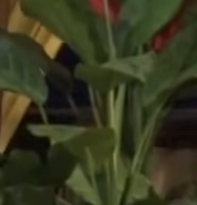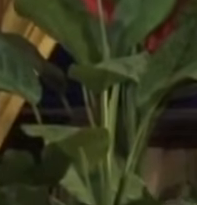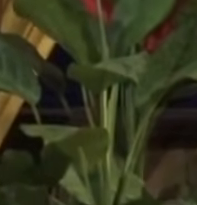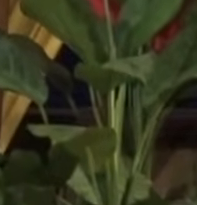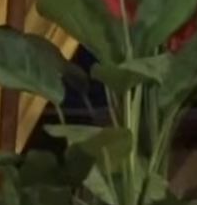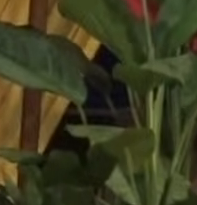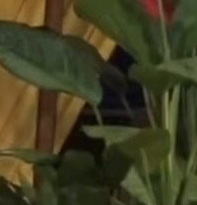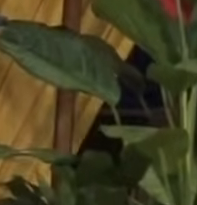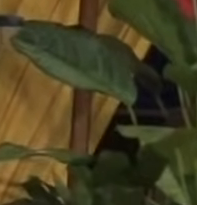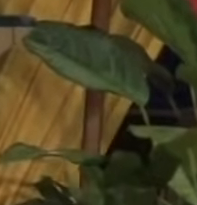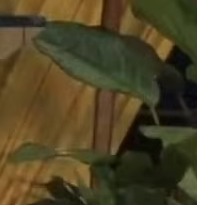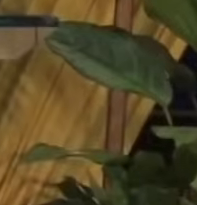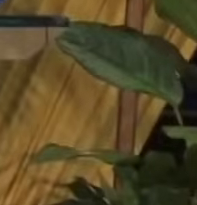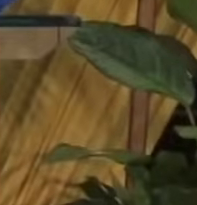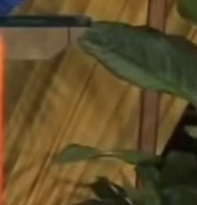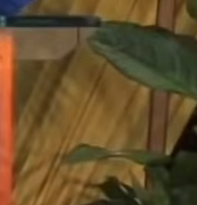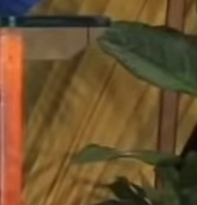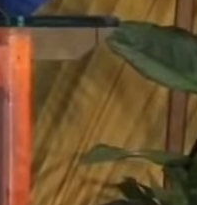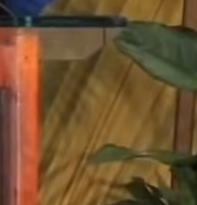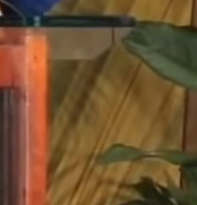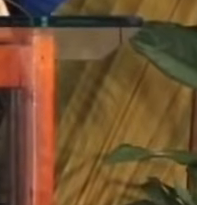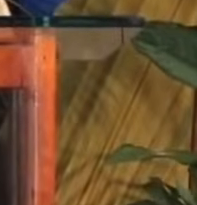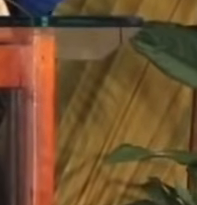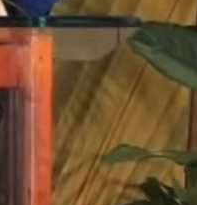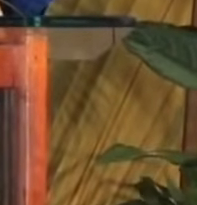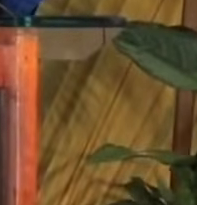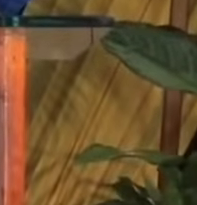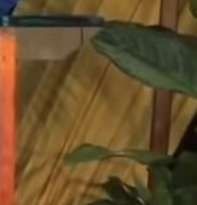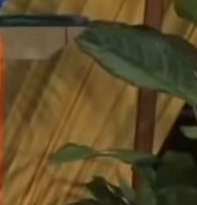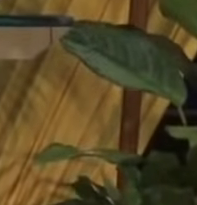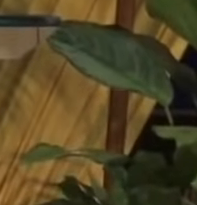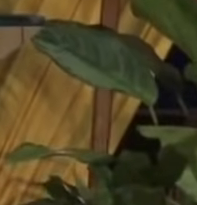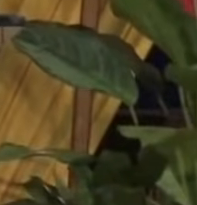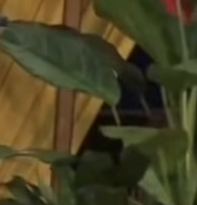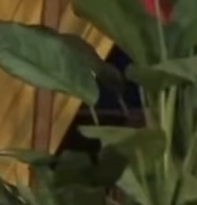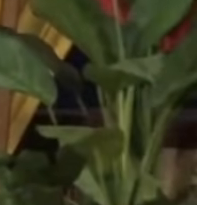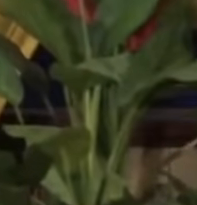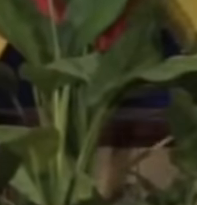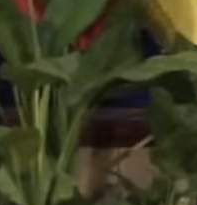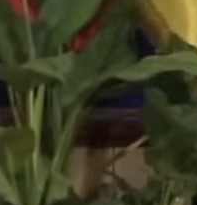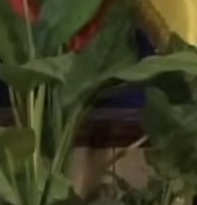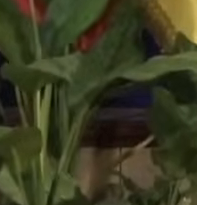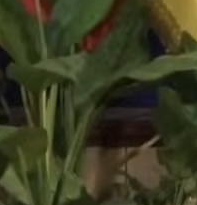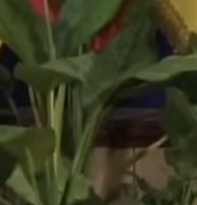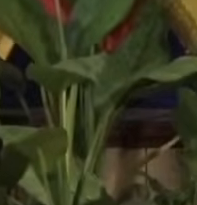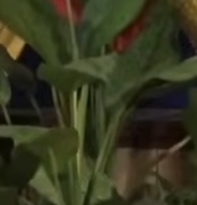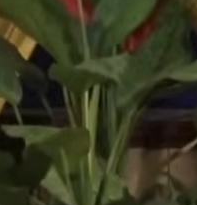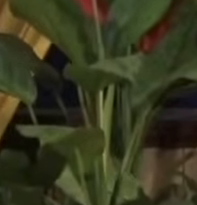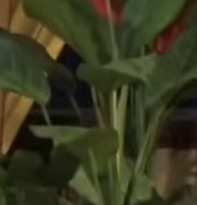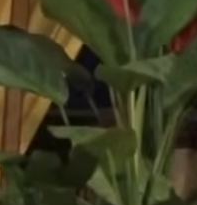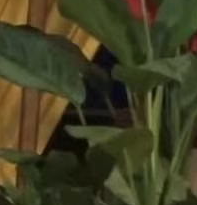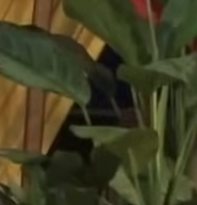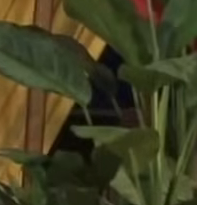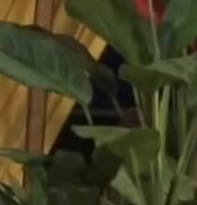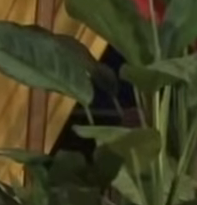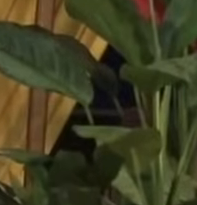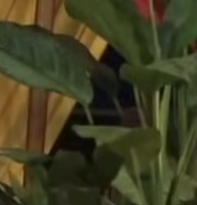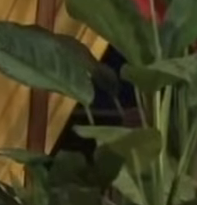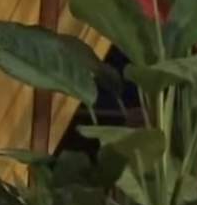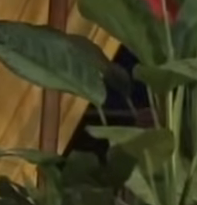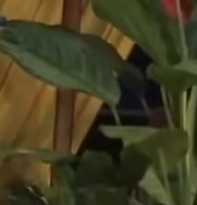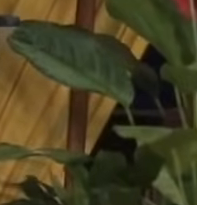of Eden, there were two holy institutions that the devil hates, that he's trying